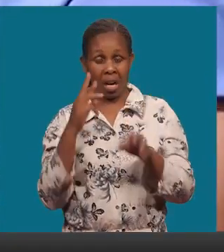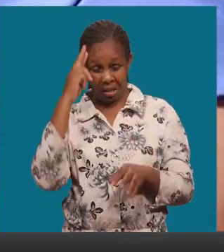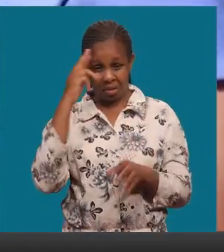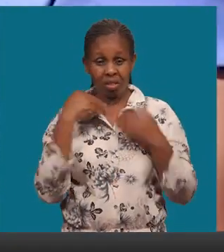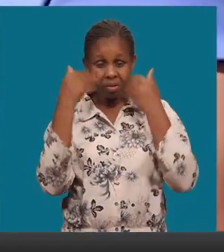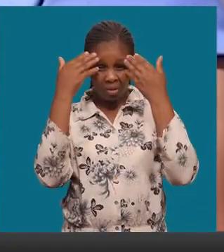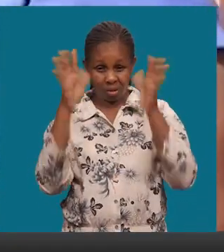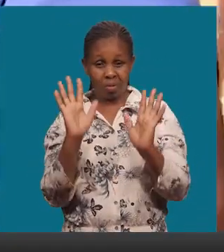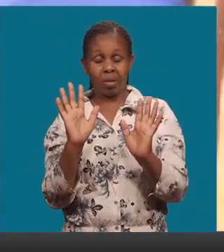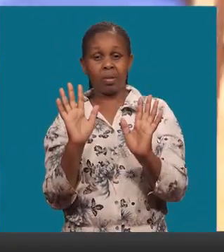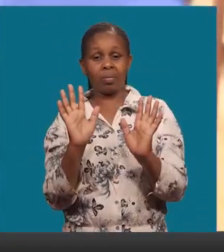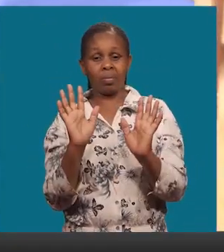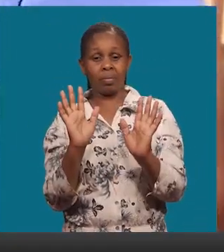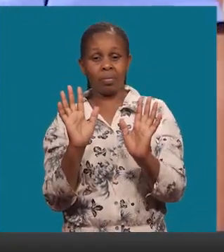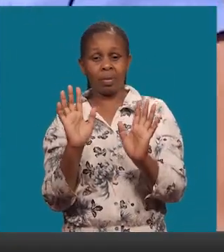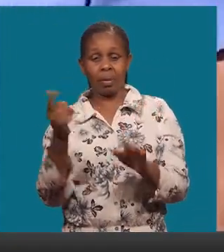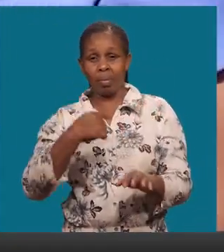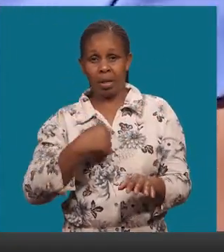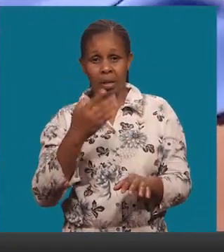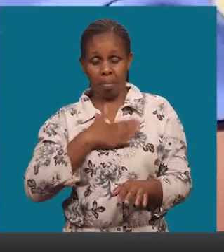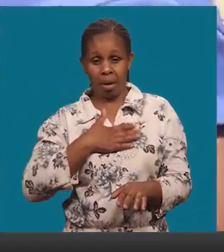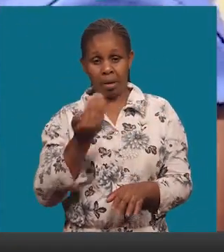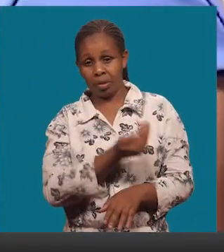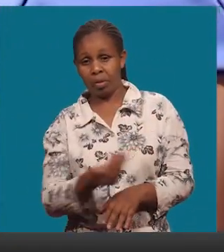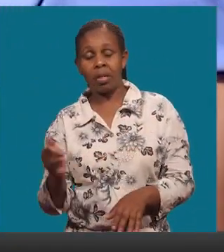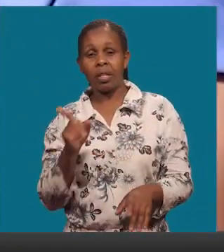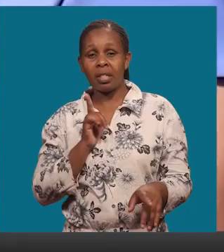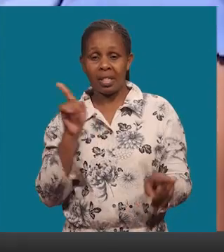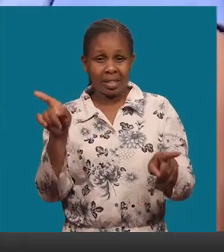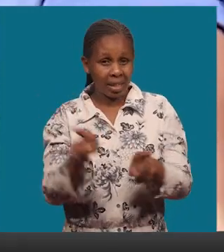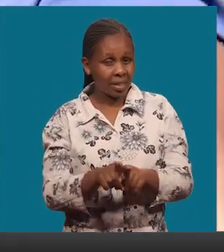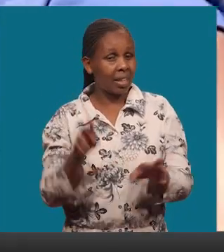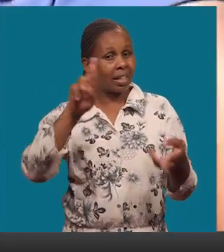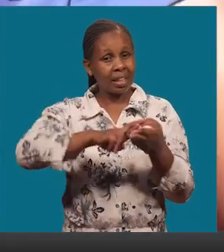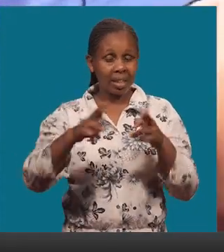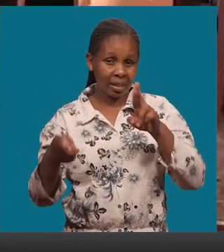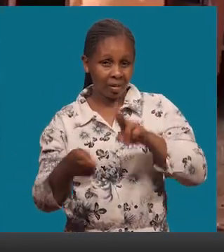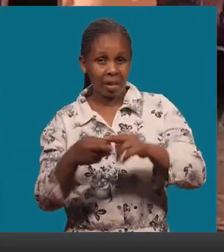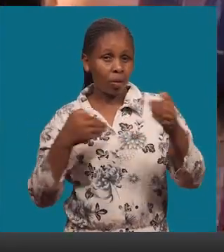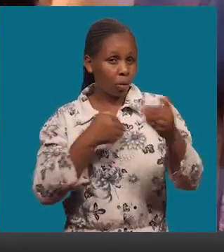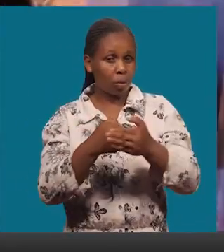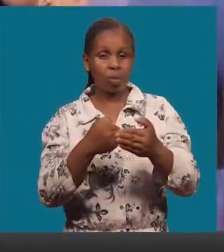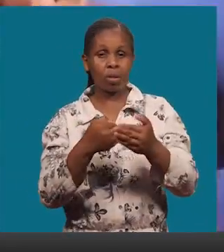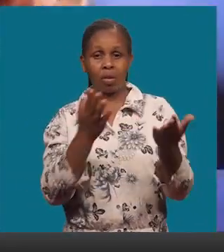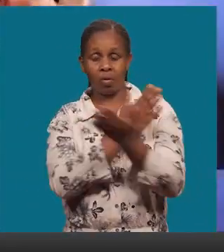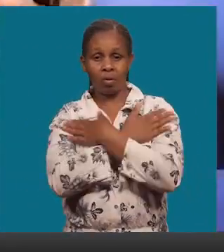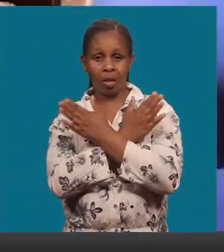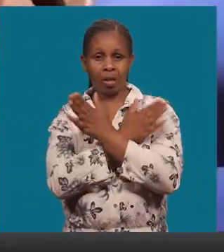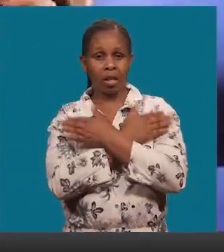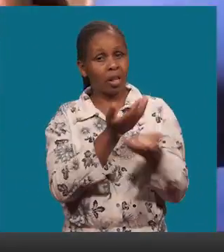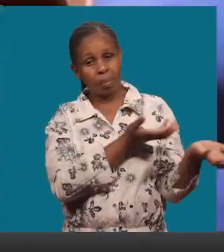For reasons I don't know, the reasons known to them. Me and my children, my sisters and my relatives and my close